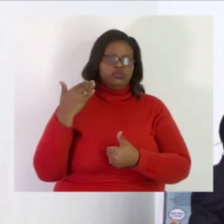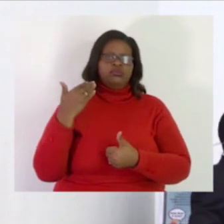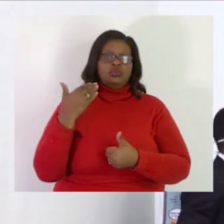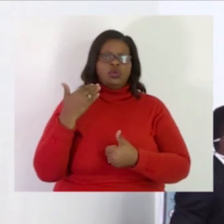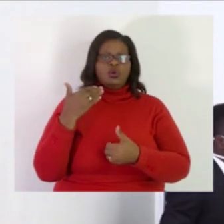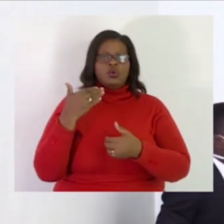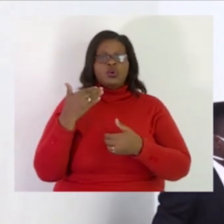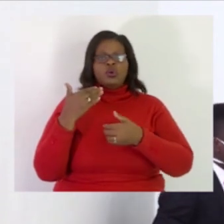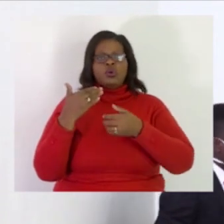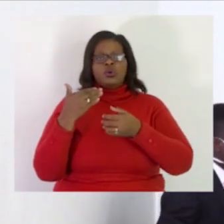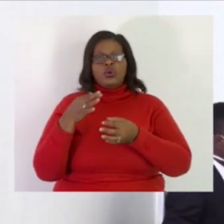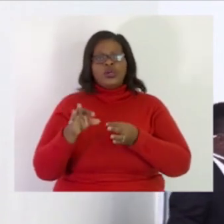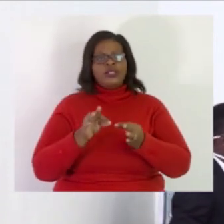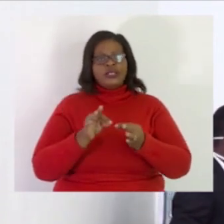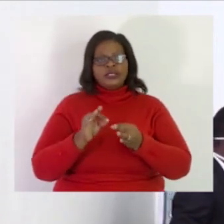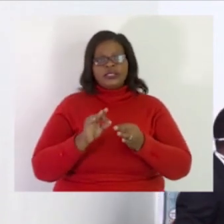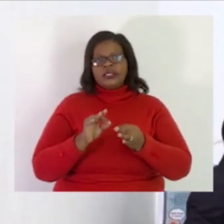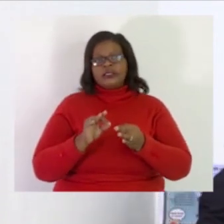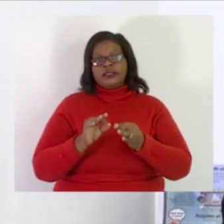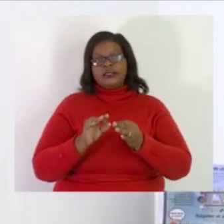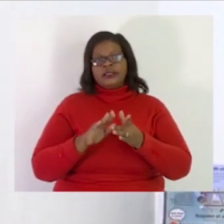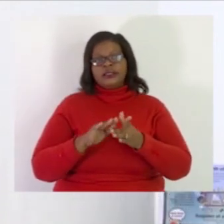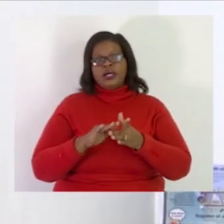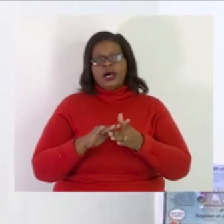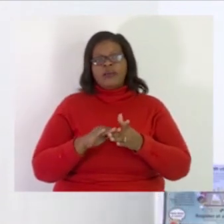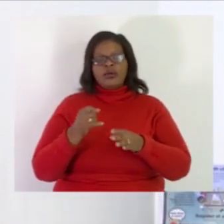presentation, I was talking about place values.